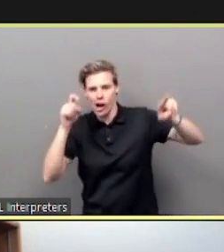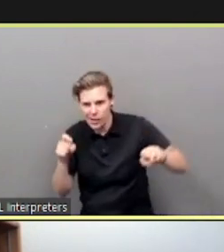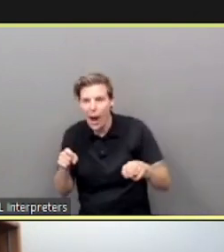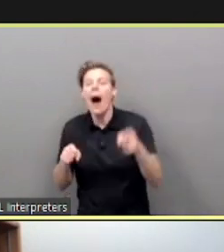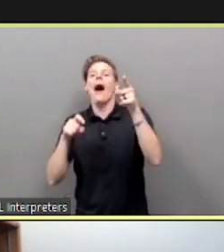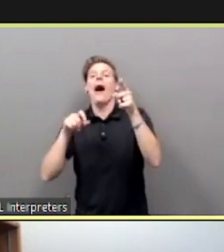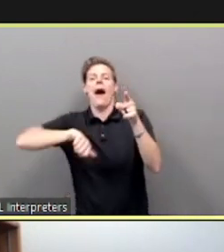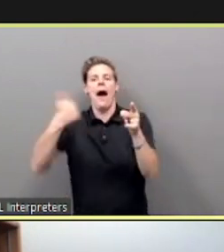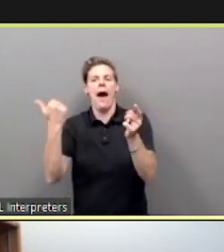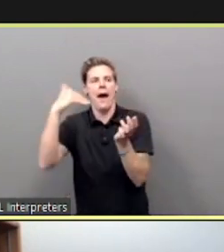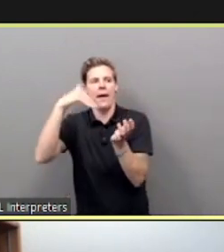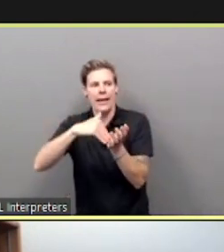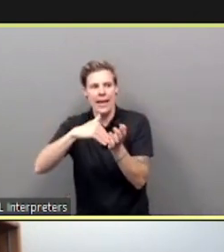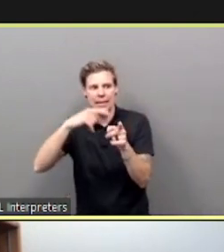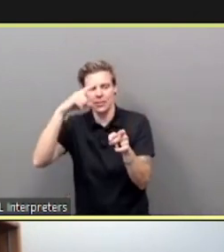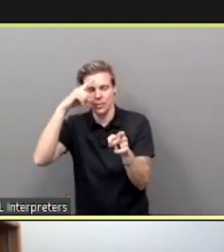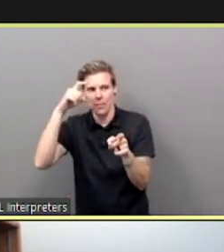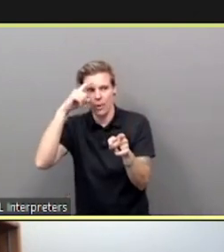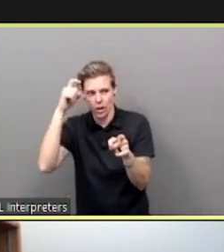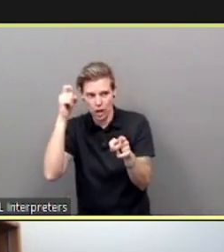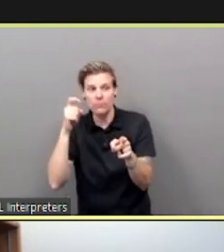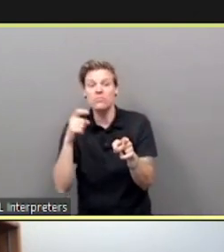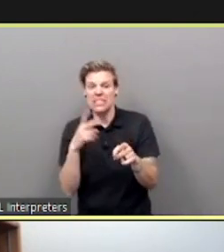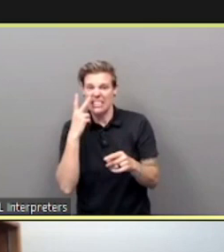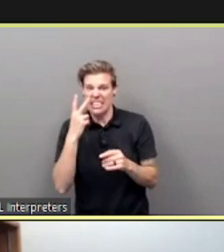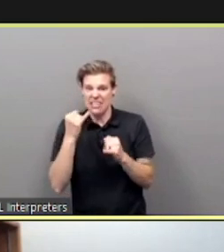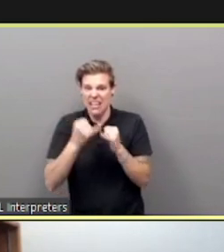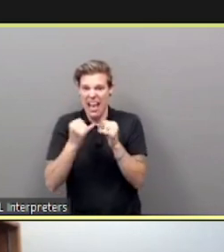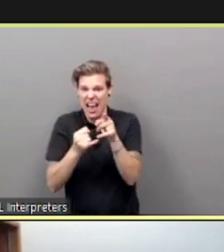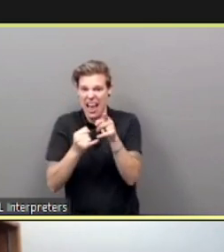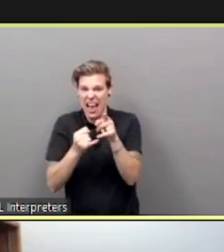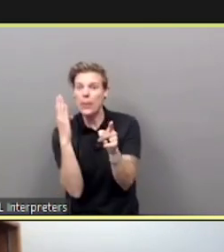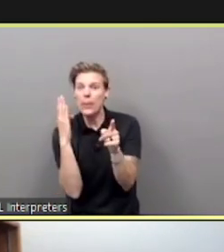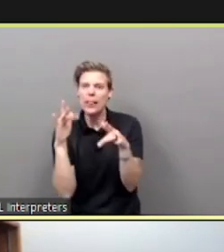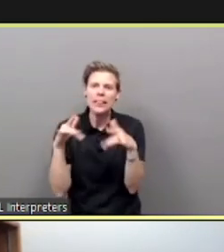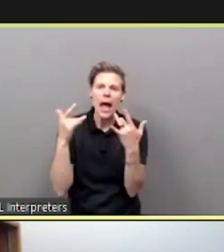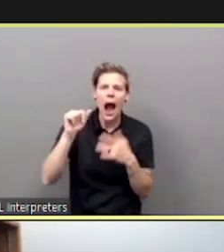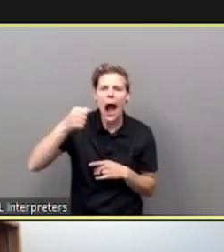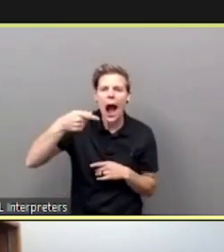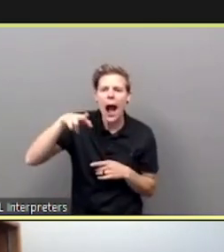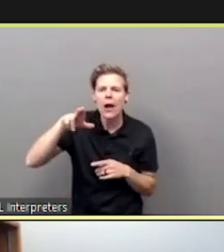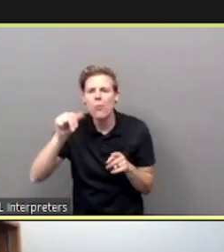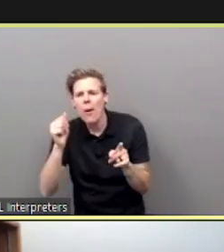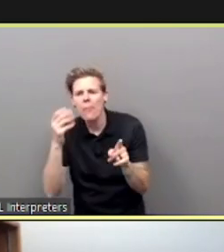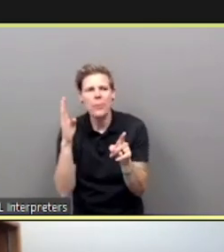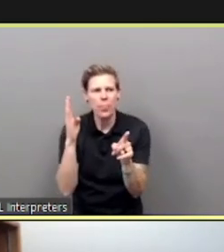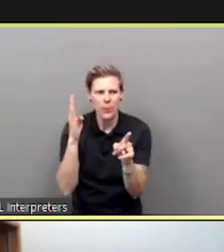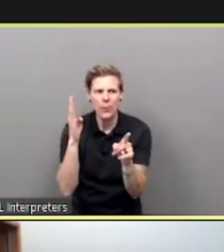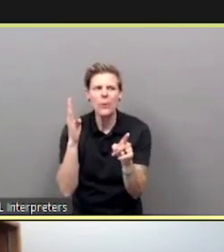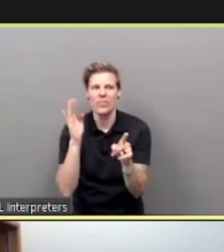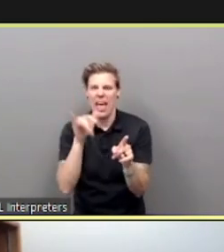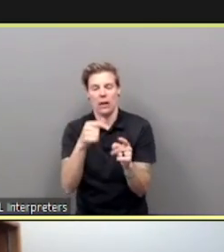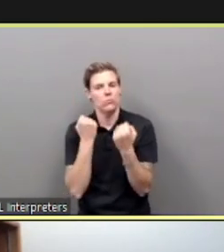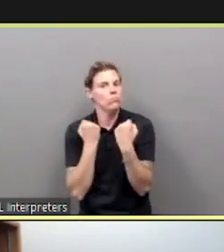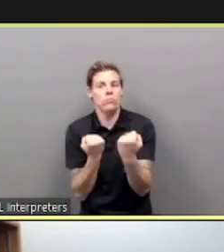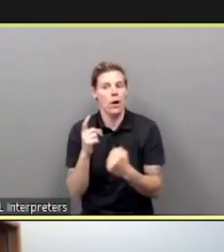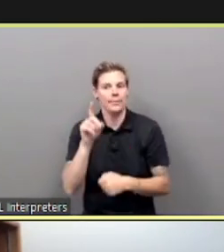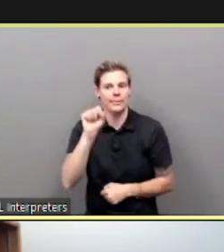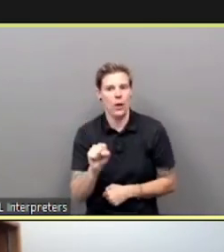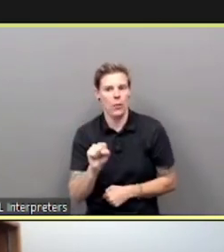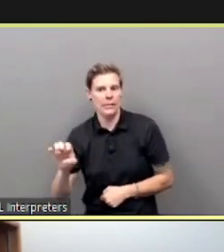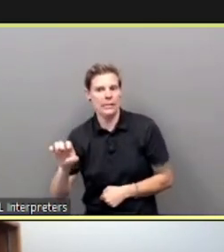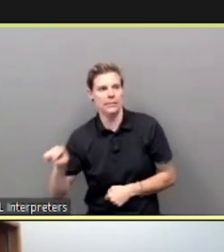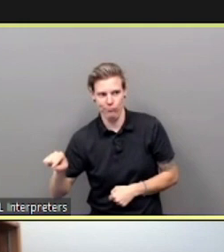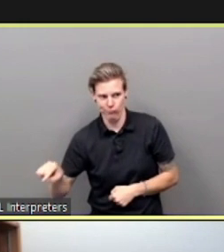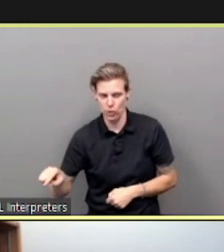in the blue, which is the region of the Southeast. And what's interesting is that there's quite a sharp peak,